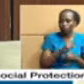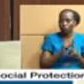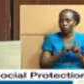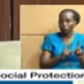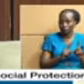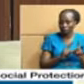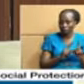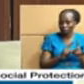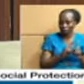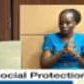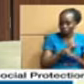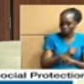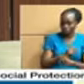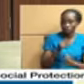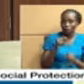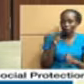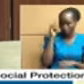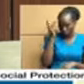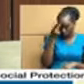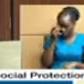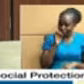if it had been implemented even an